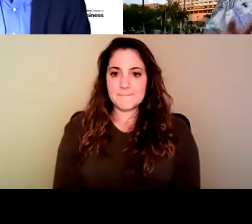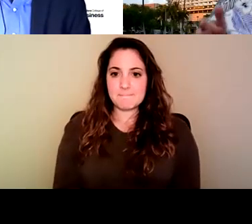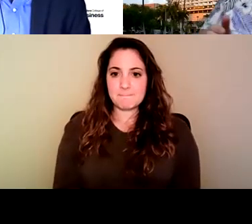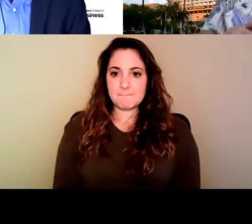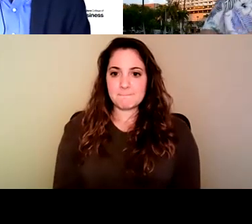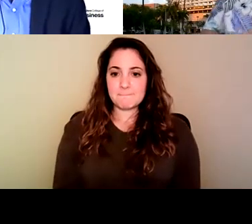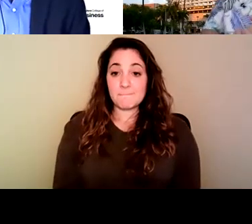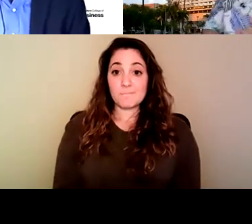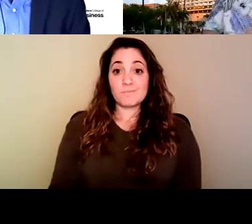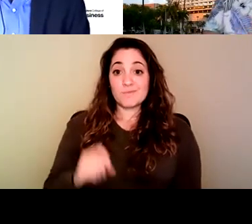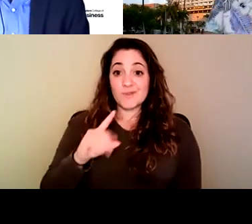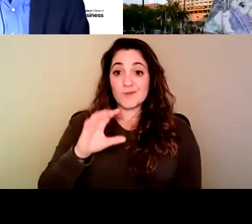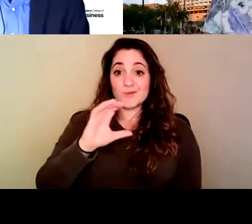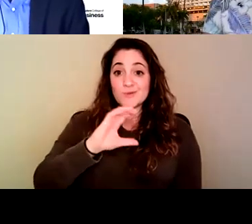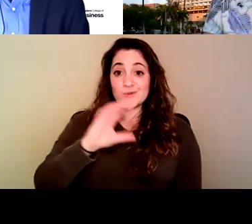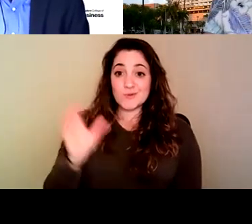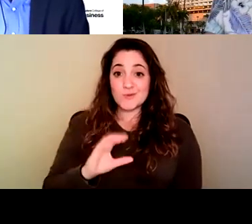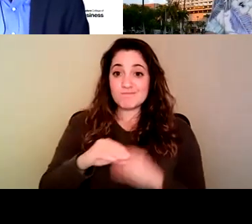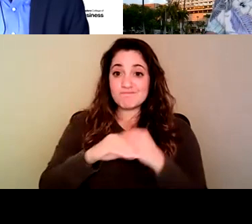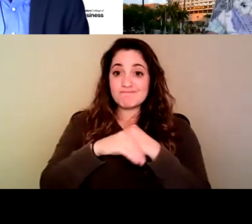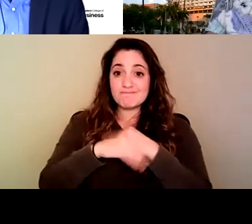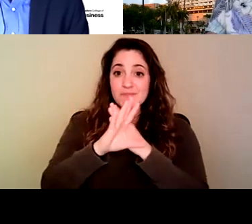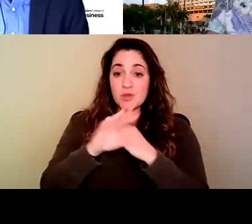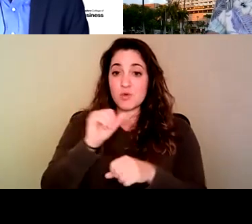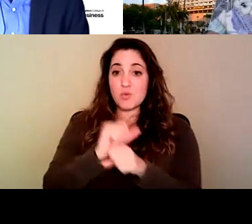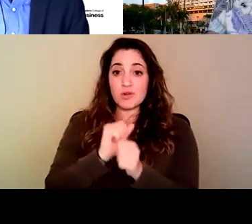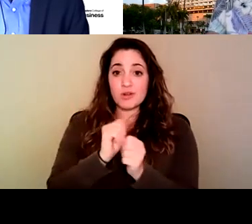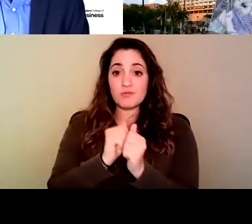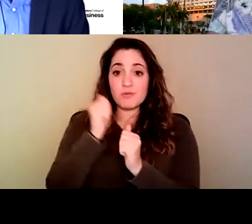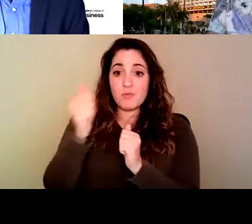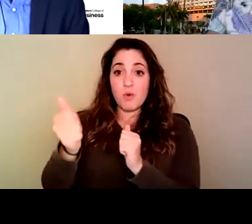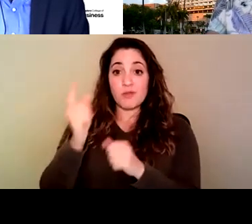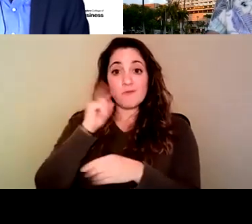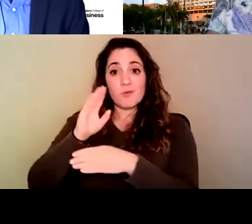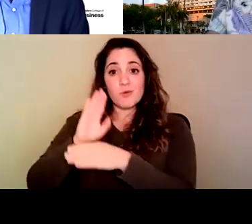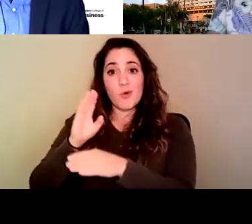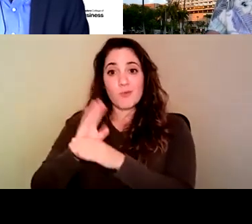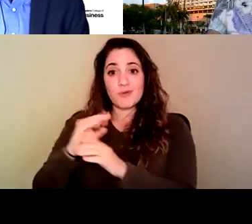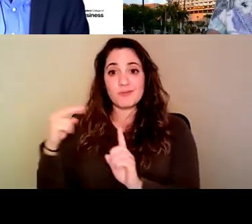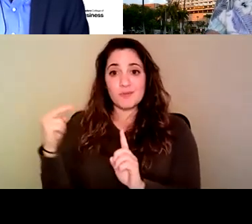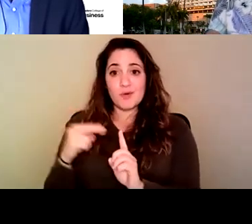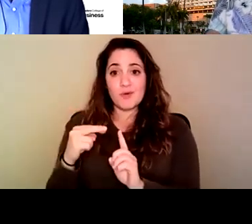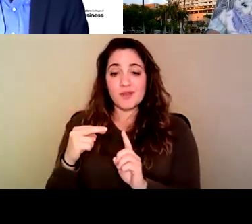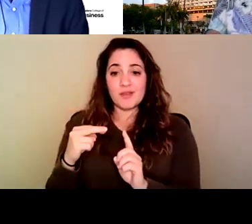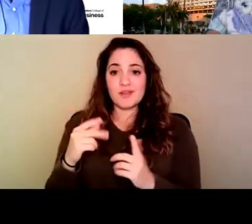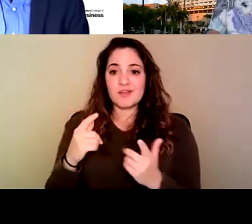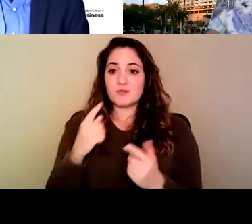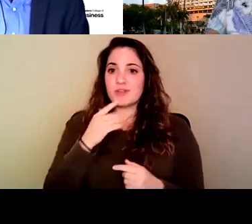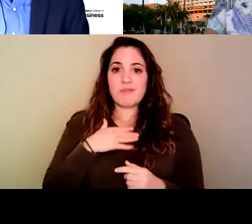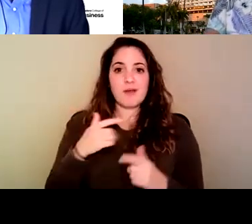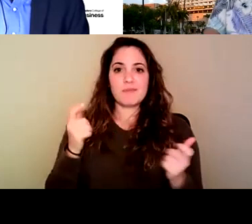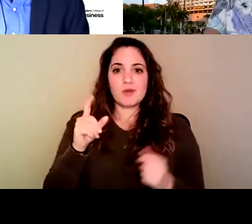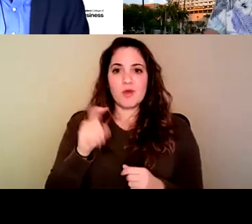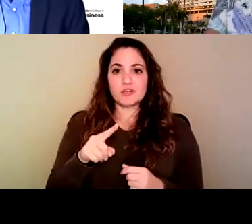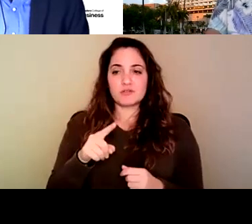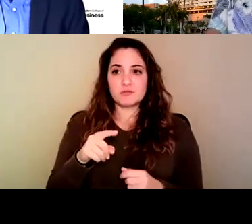these Zoom calls and working remotely on the corporate side, the big question being, when